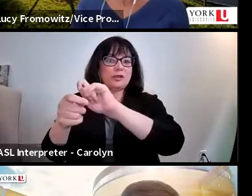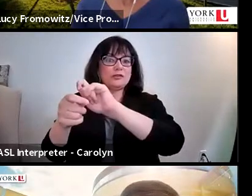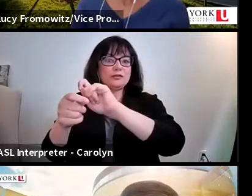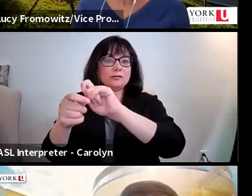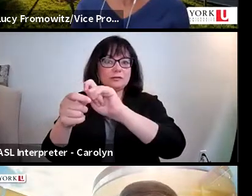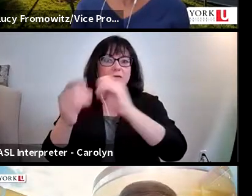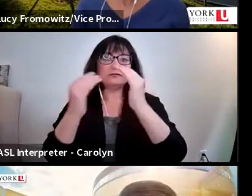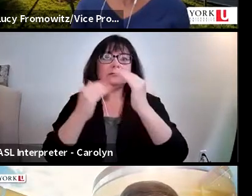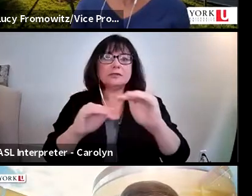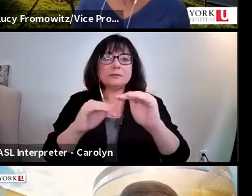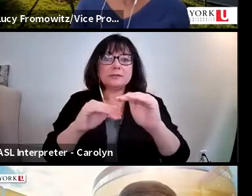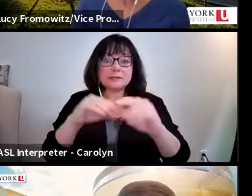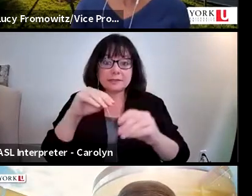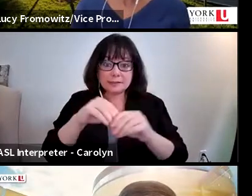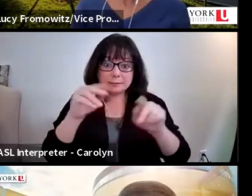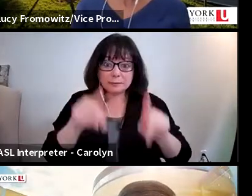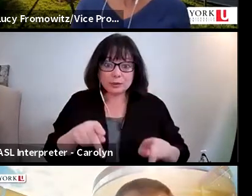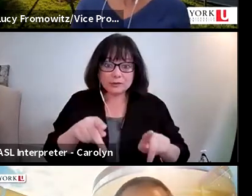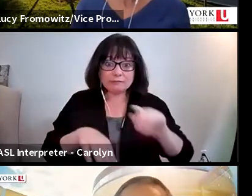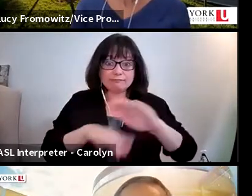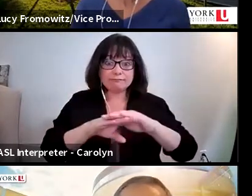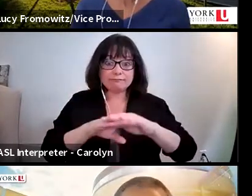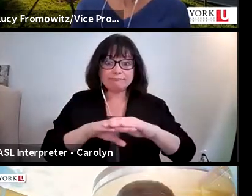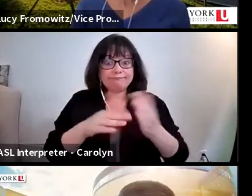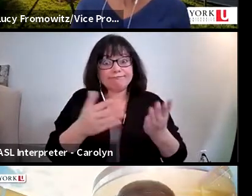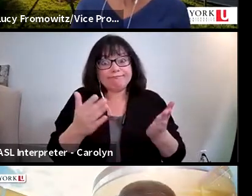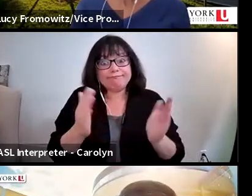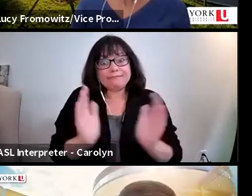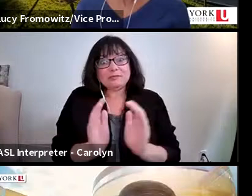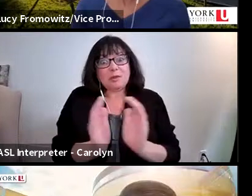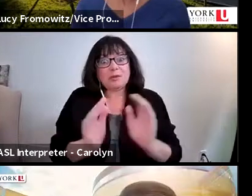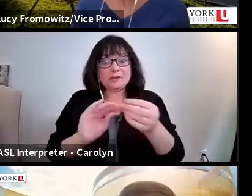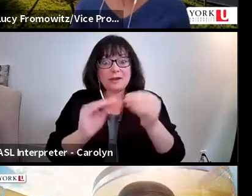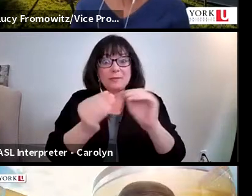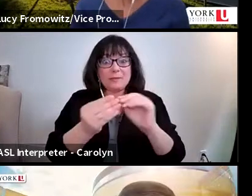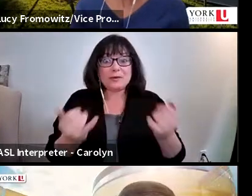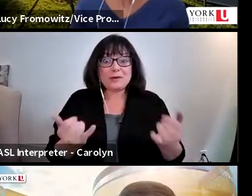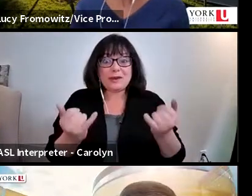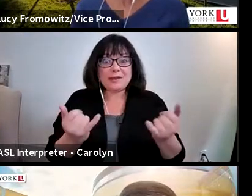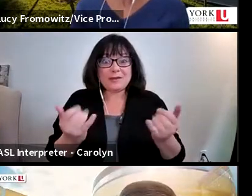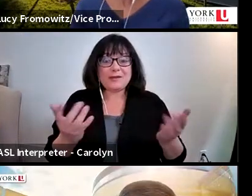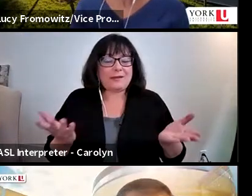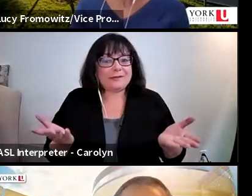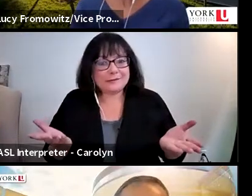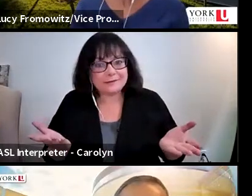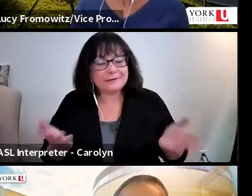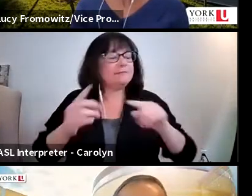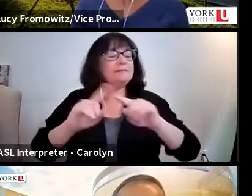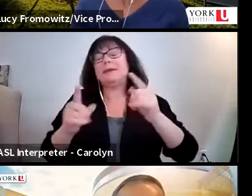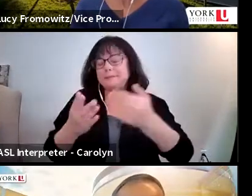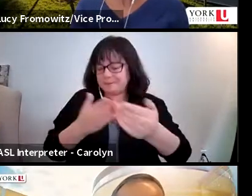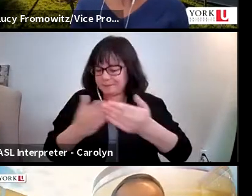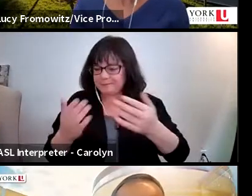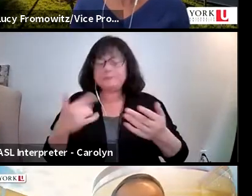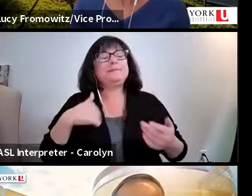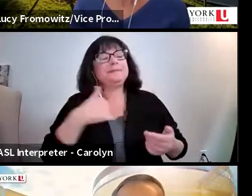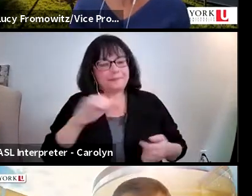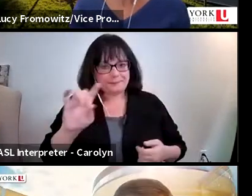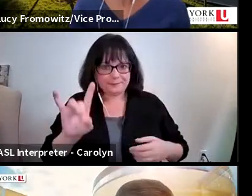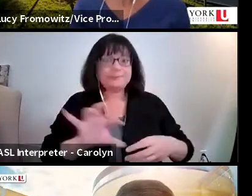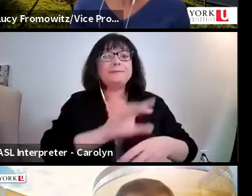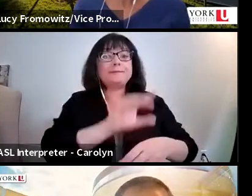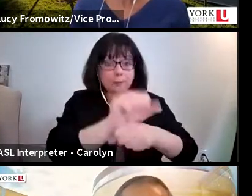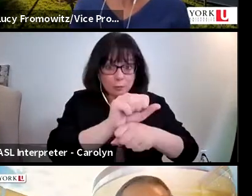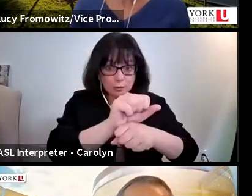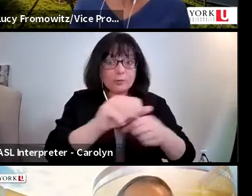together in any kind of unorganized situation. But we booked a space, we all wore masks,